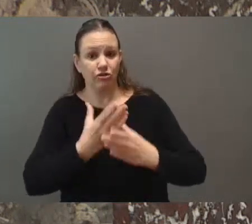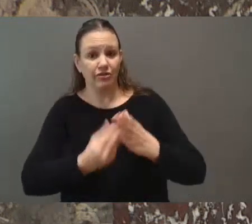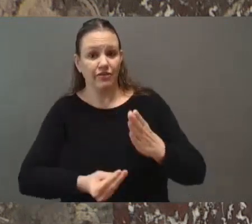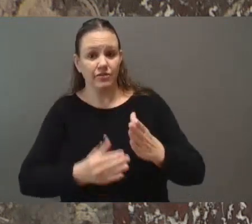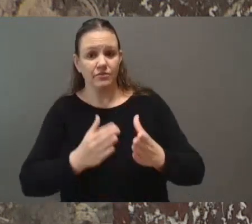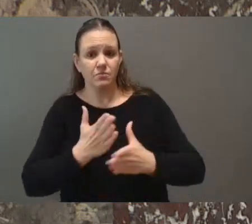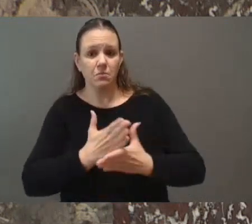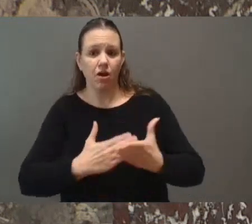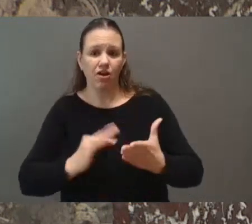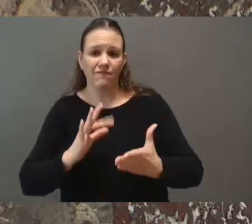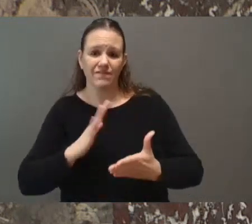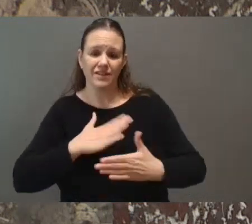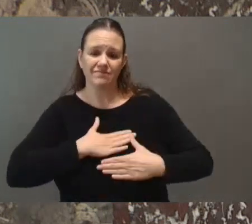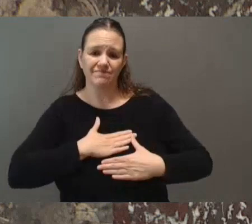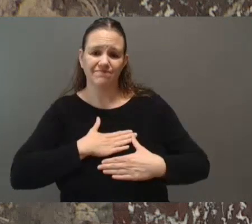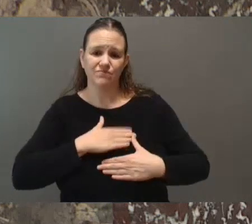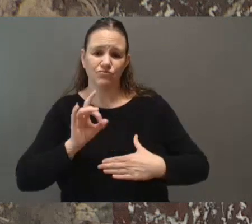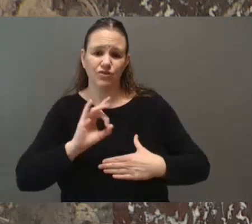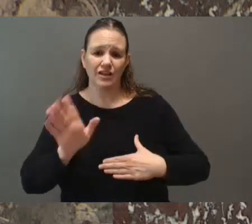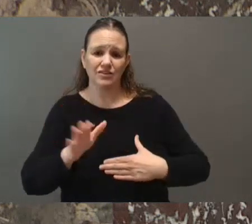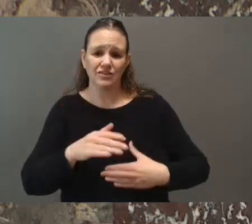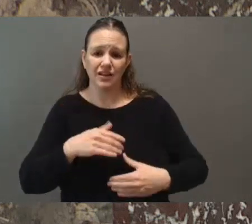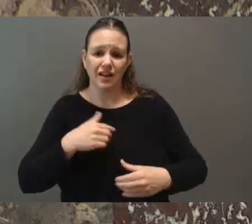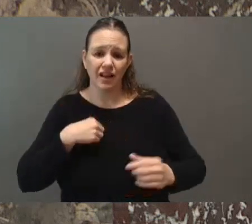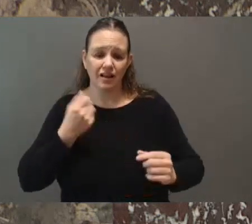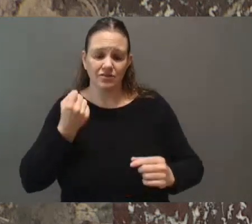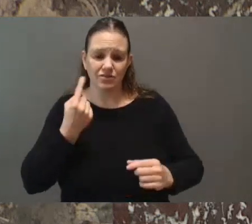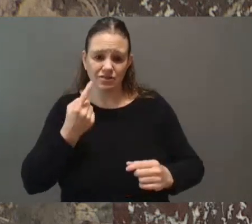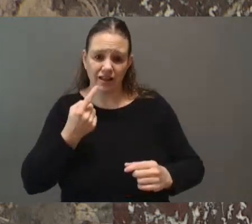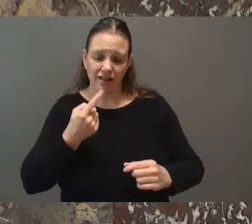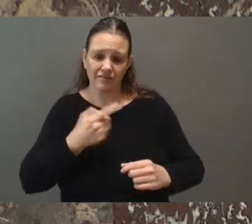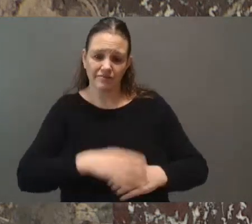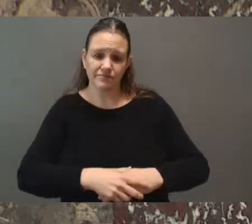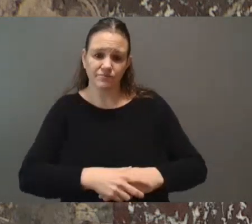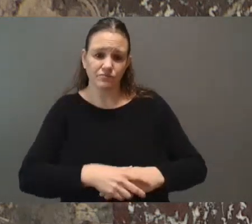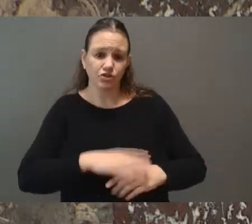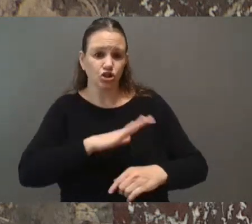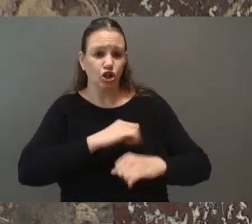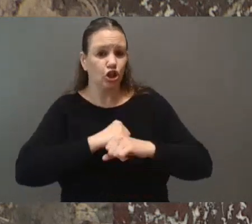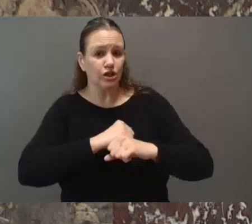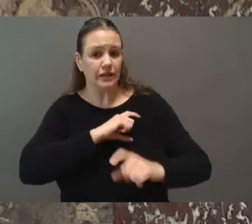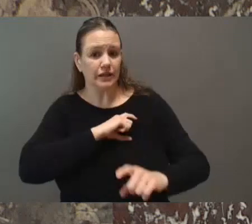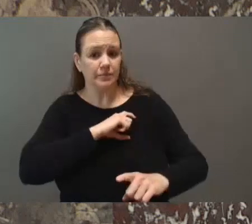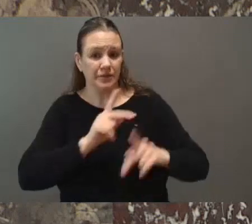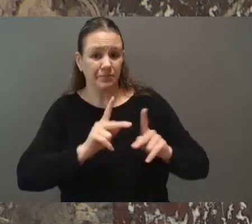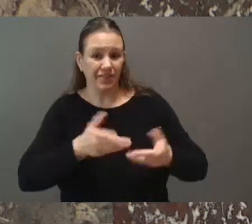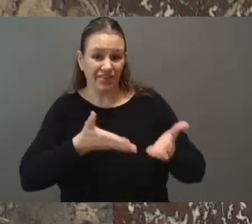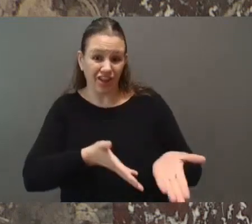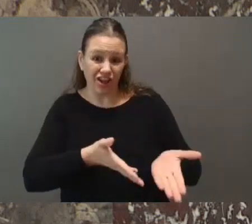from UVic that were in the room as she died that had naloxone,